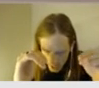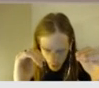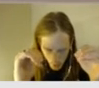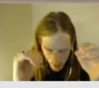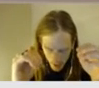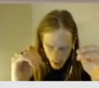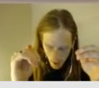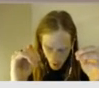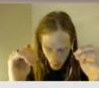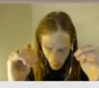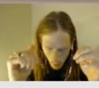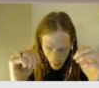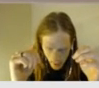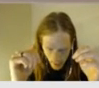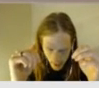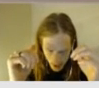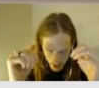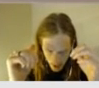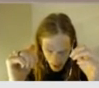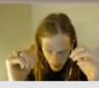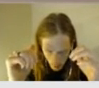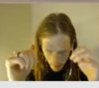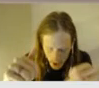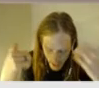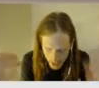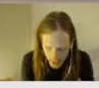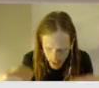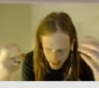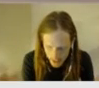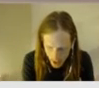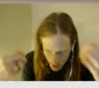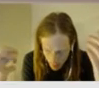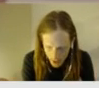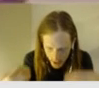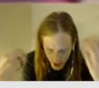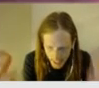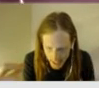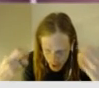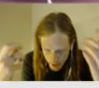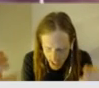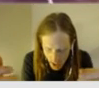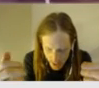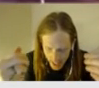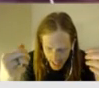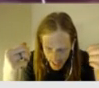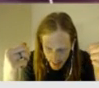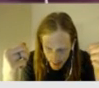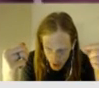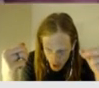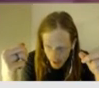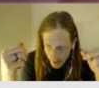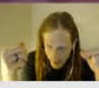somebody who is really trying to start their journey into street photography, and